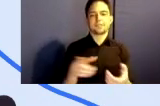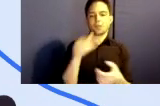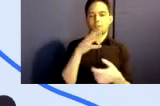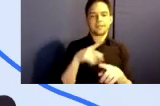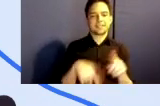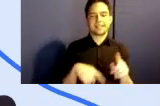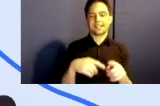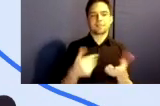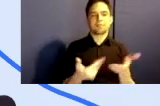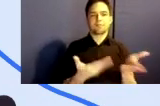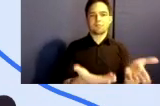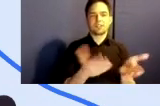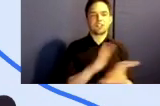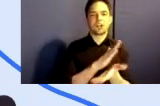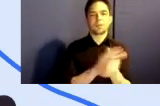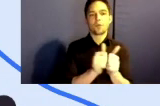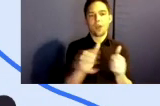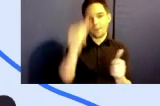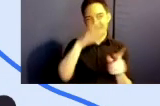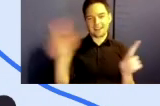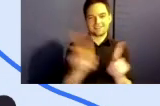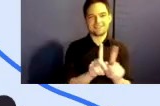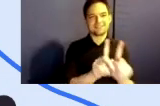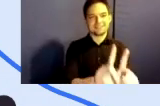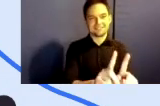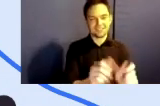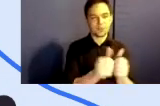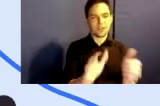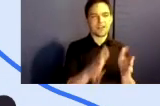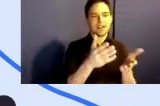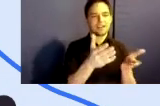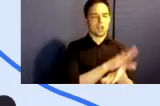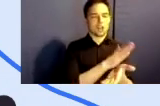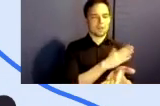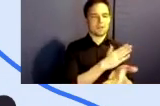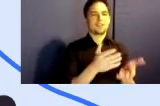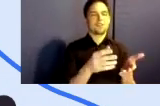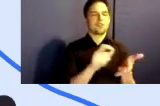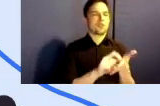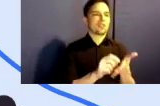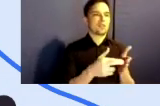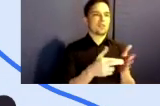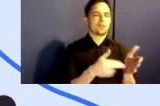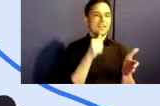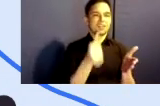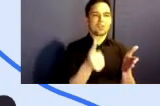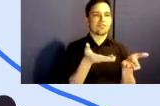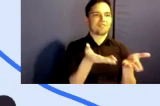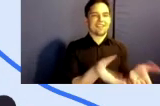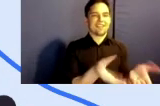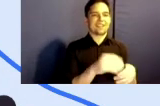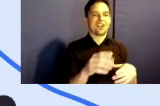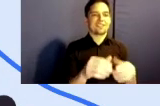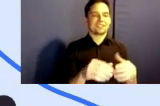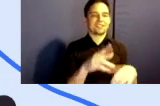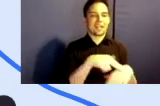document without men. Without civil document or registration, they don't exist in national systems. So they won't be able